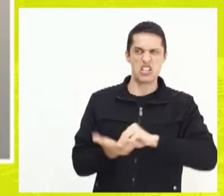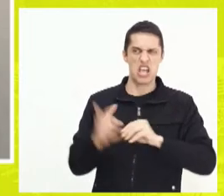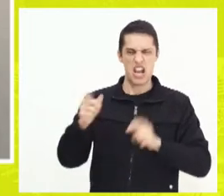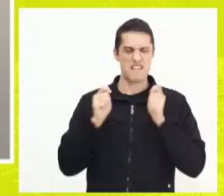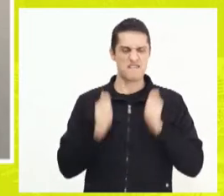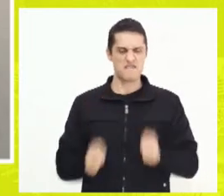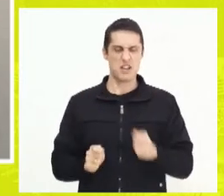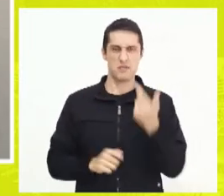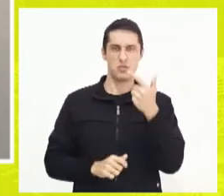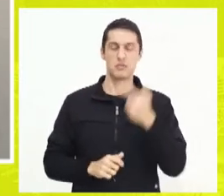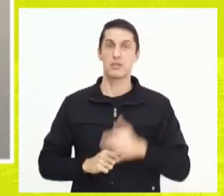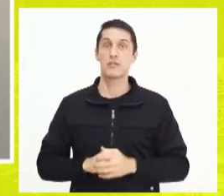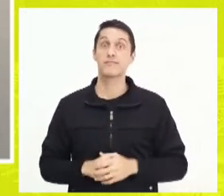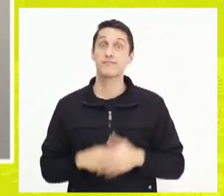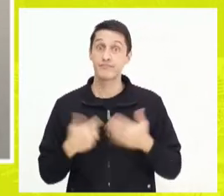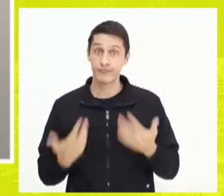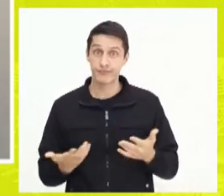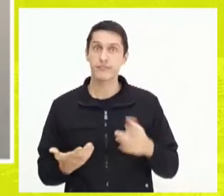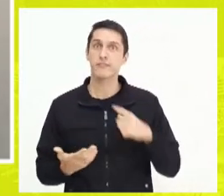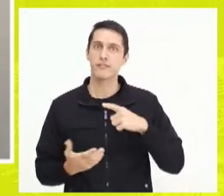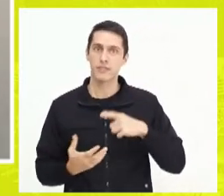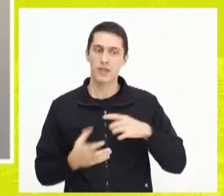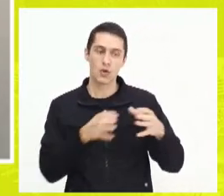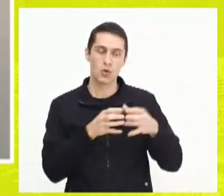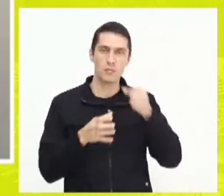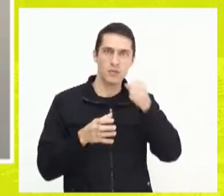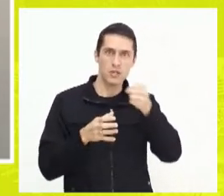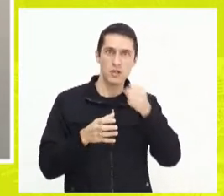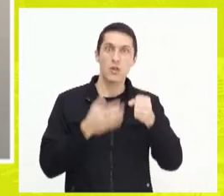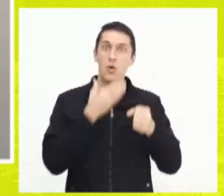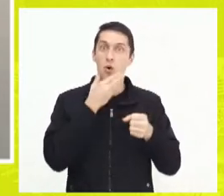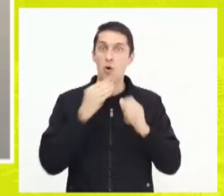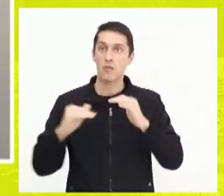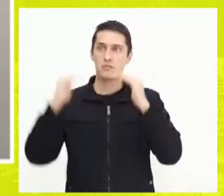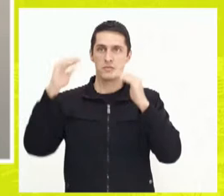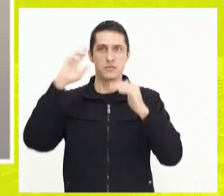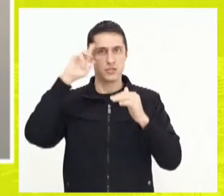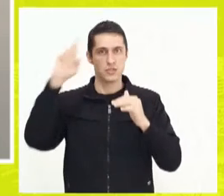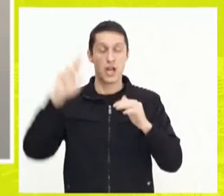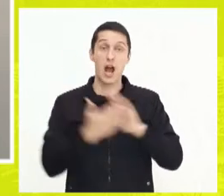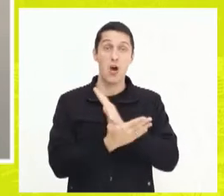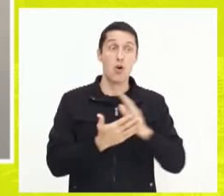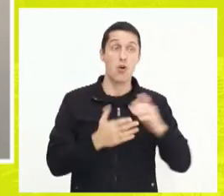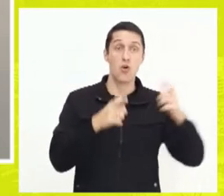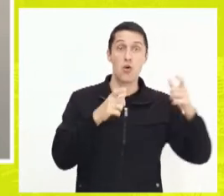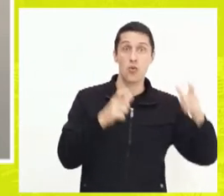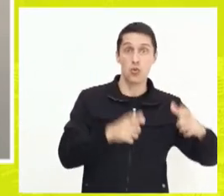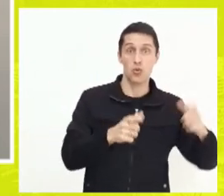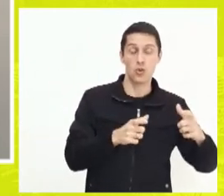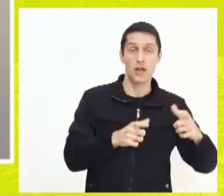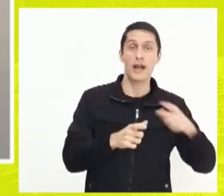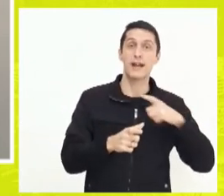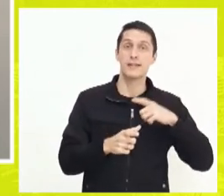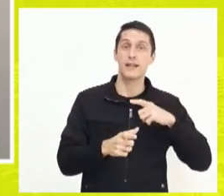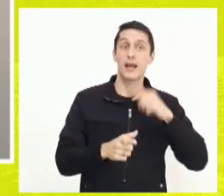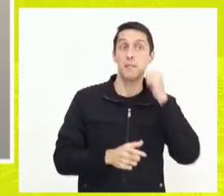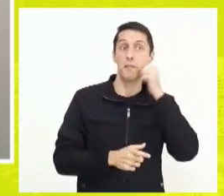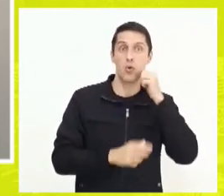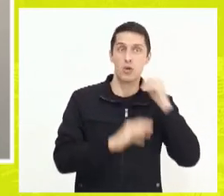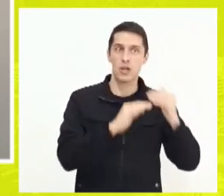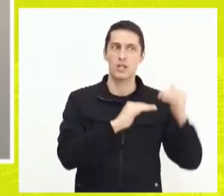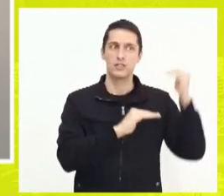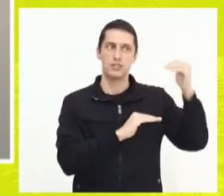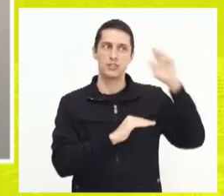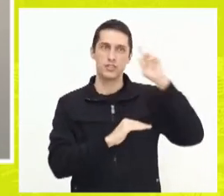times many new newsrooms have lost toward men and in a few places where women are leading the women